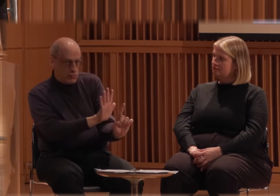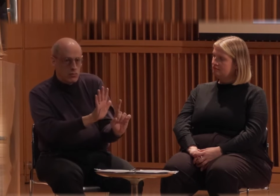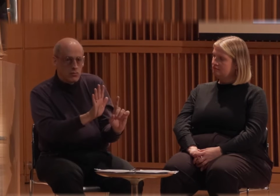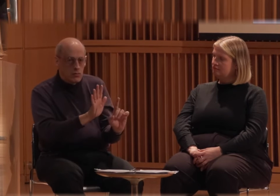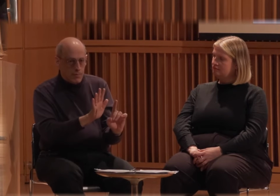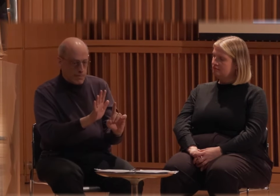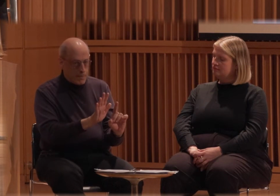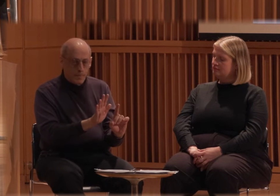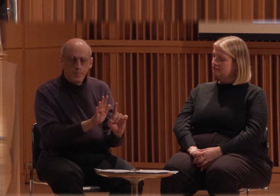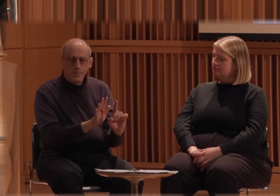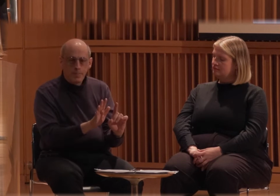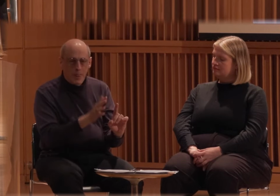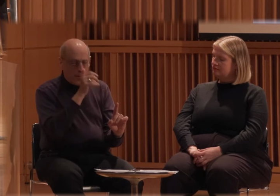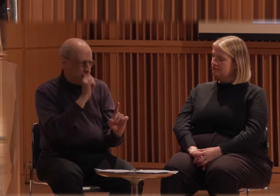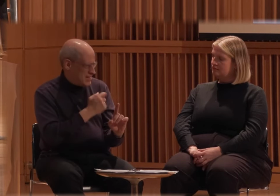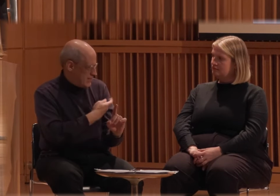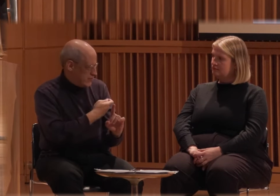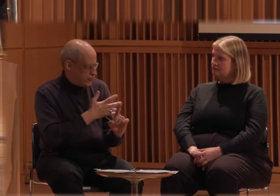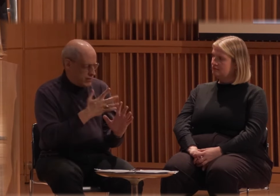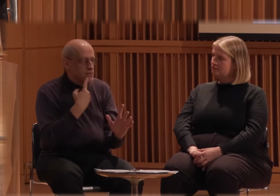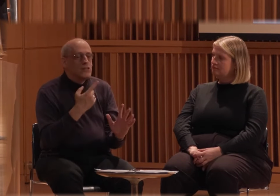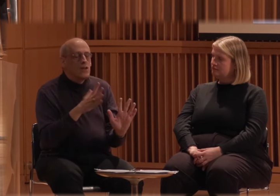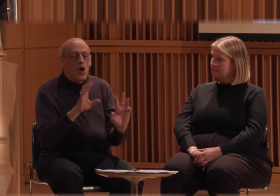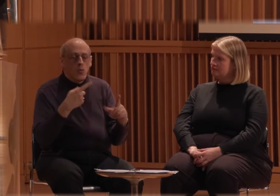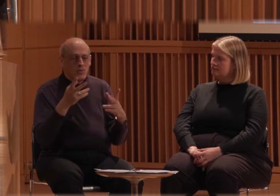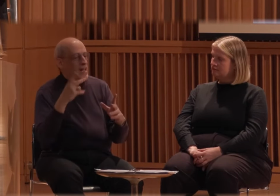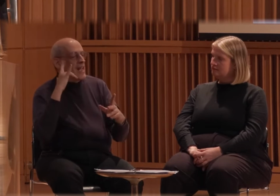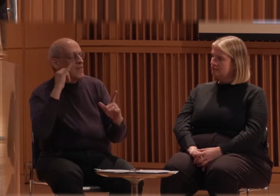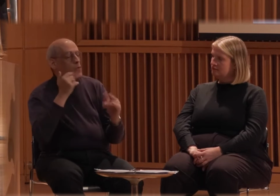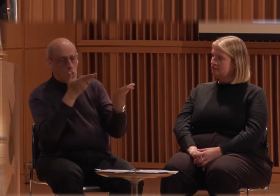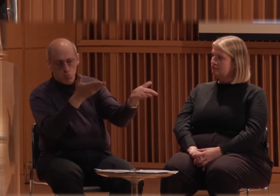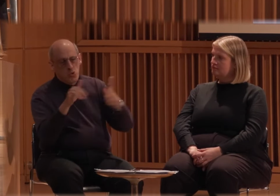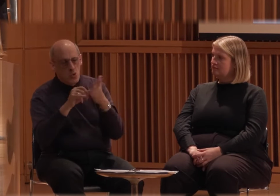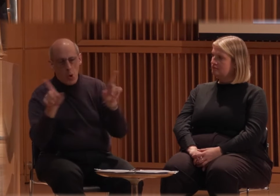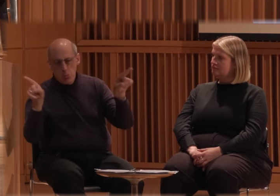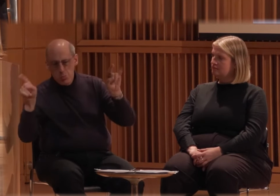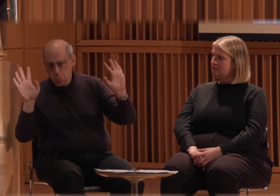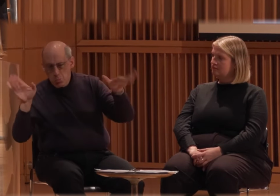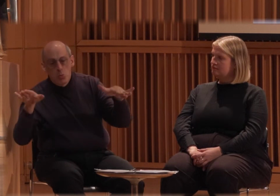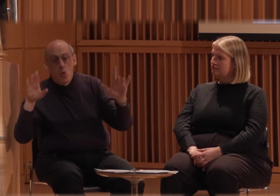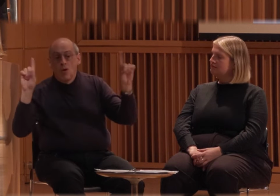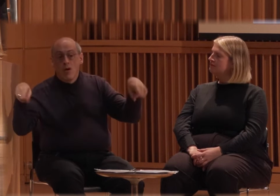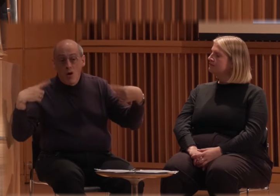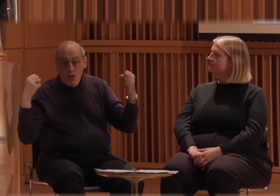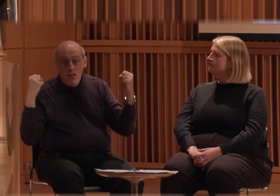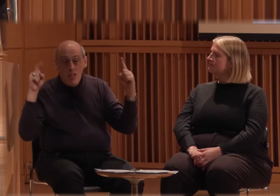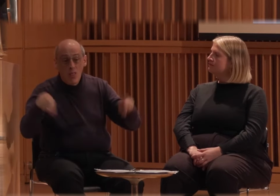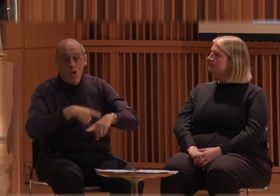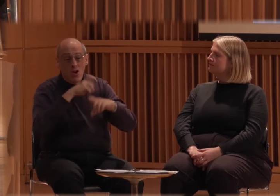facet of vaccination. And I'll use a state like California or New York that over time had pretty